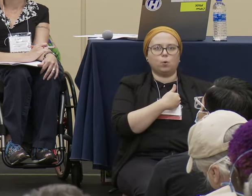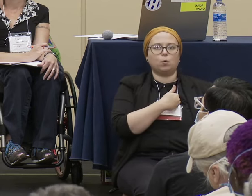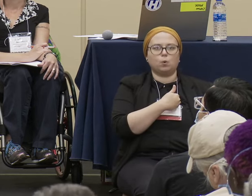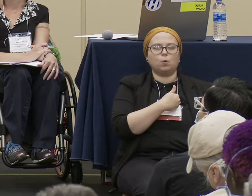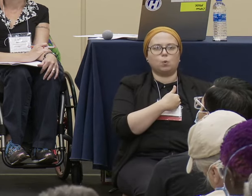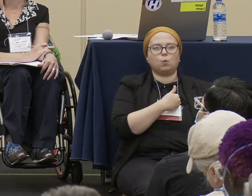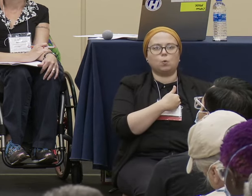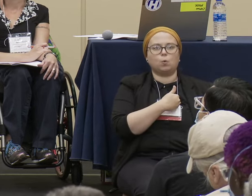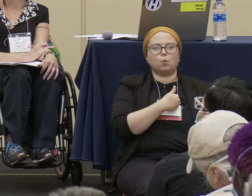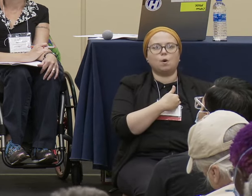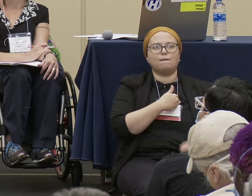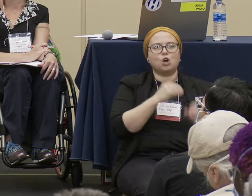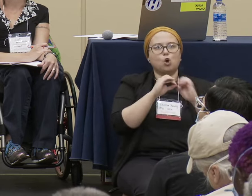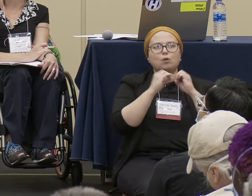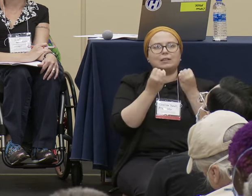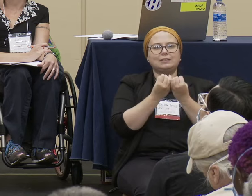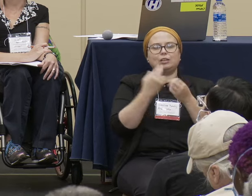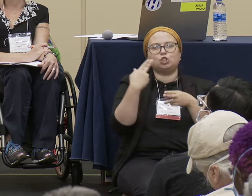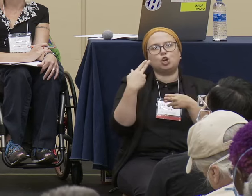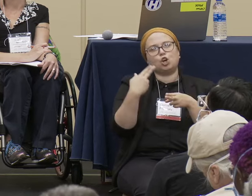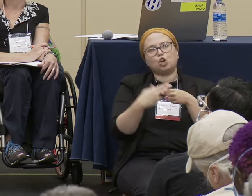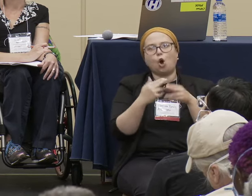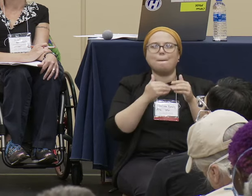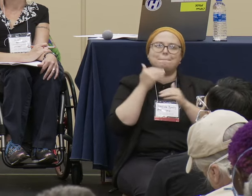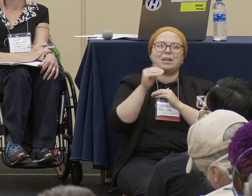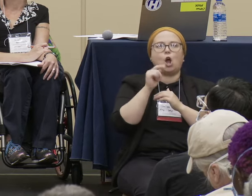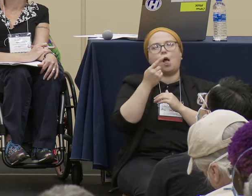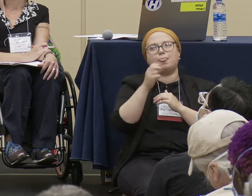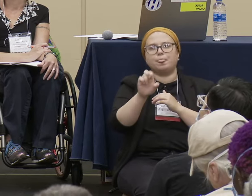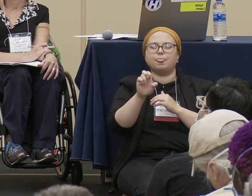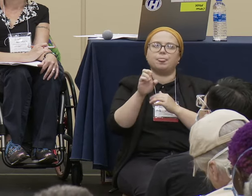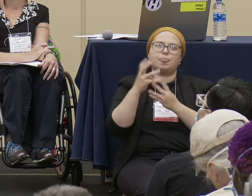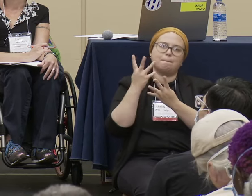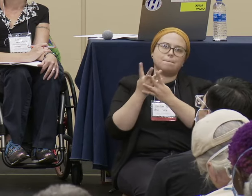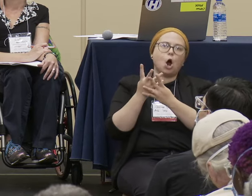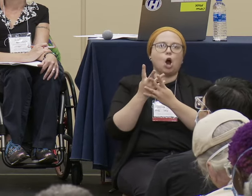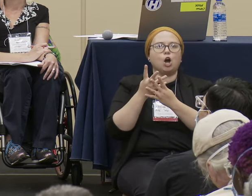a member of the organization Beyond the Bars, and they've given me a chance. You know,